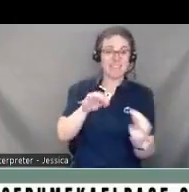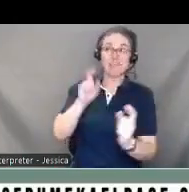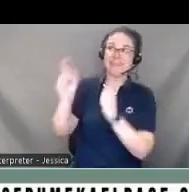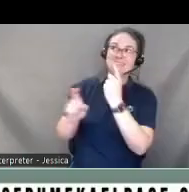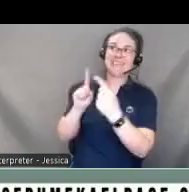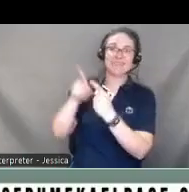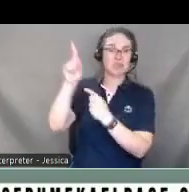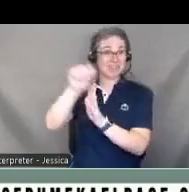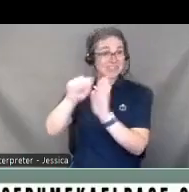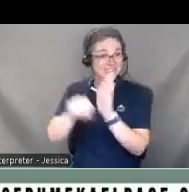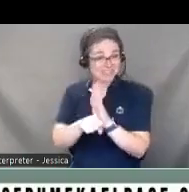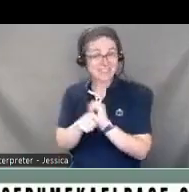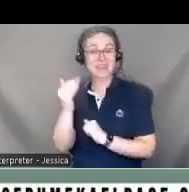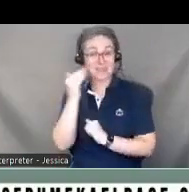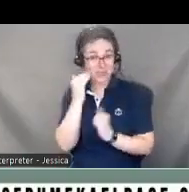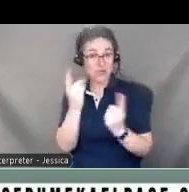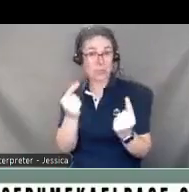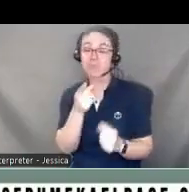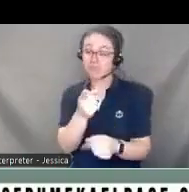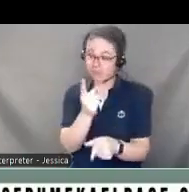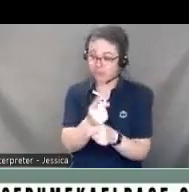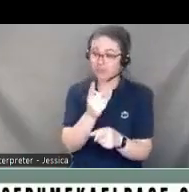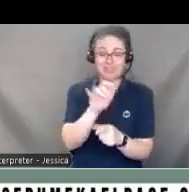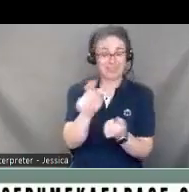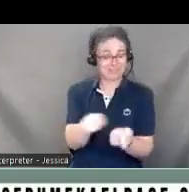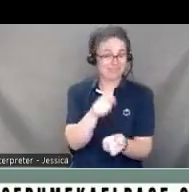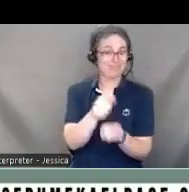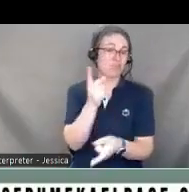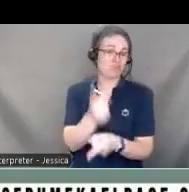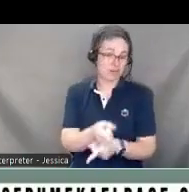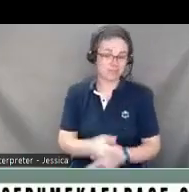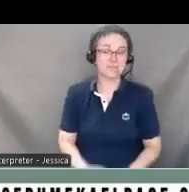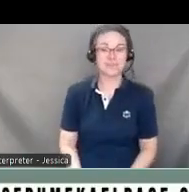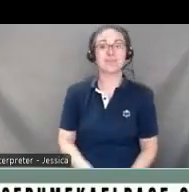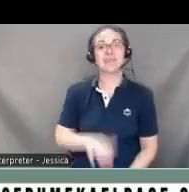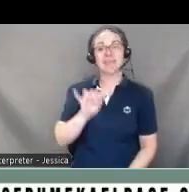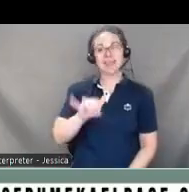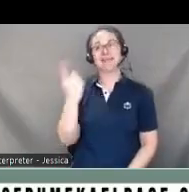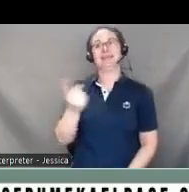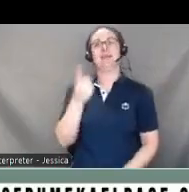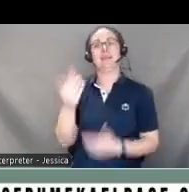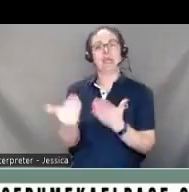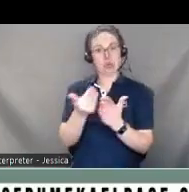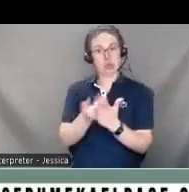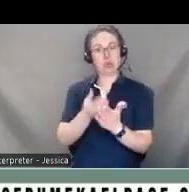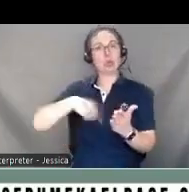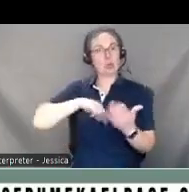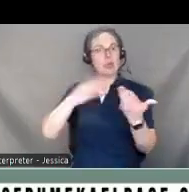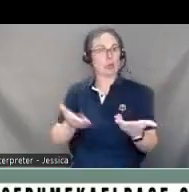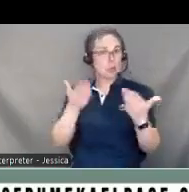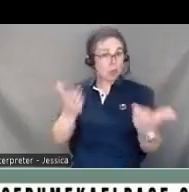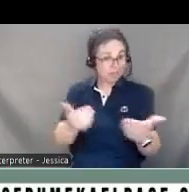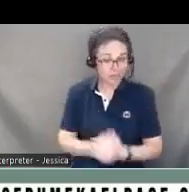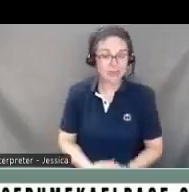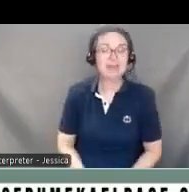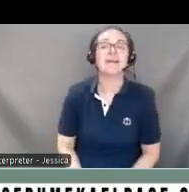how to bring these Yes, things. and you're right about that. That's exactly what it is. And it's something new that we're offering, which means that they